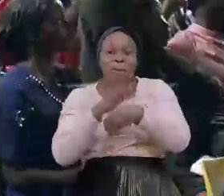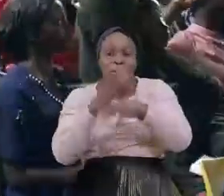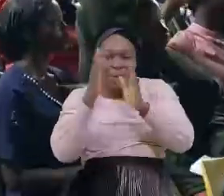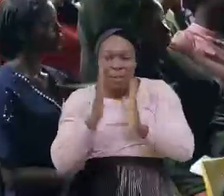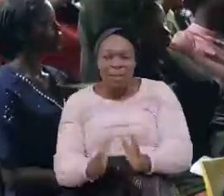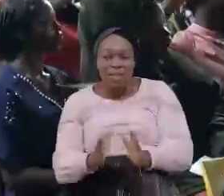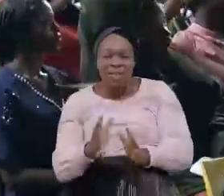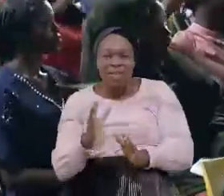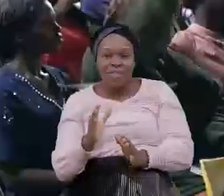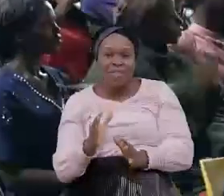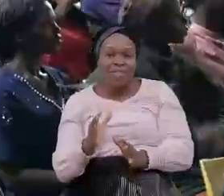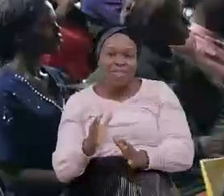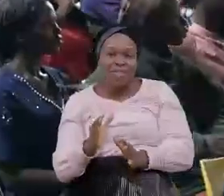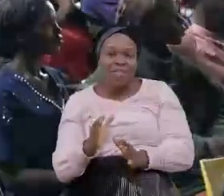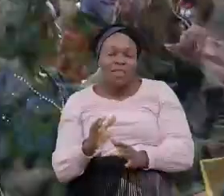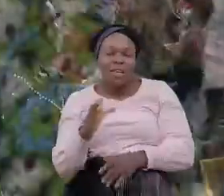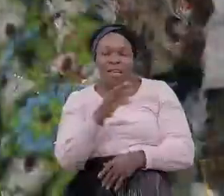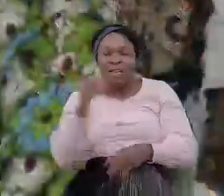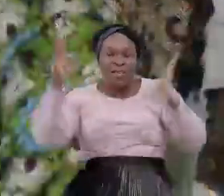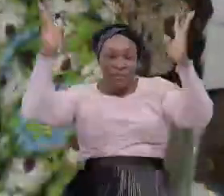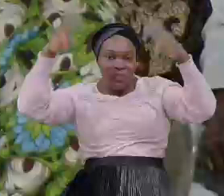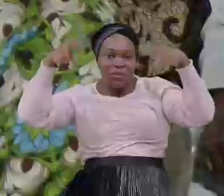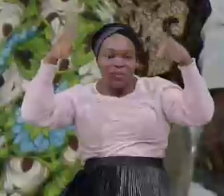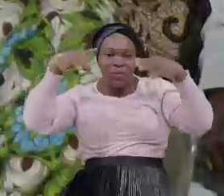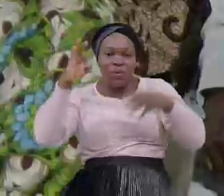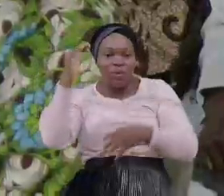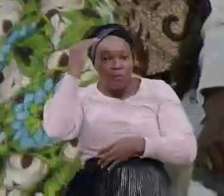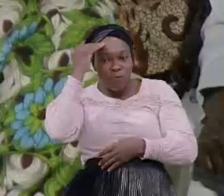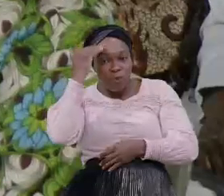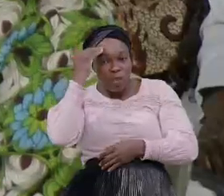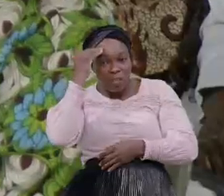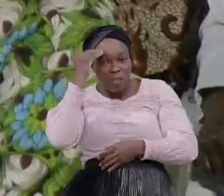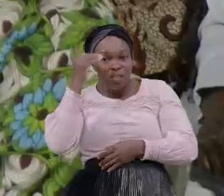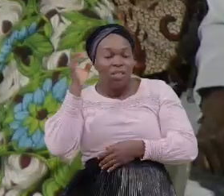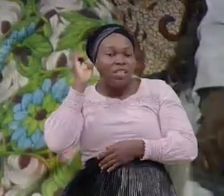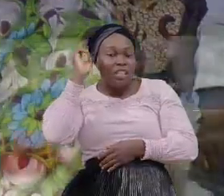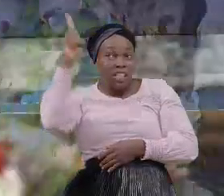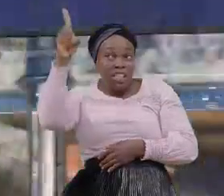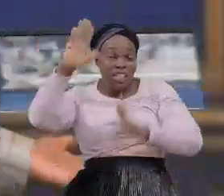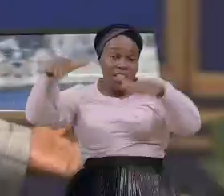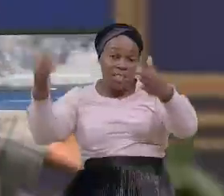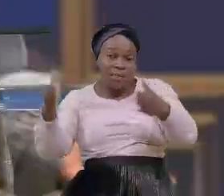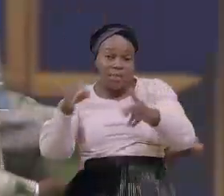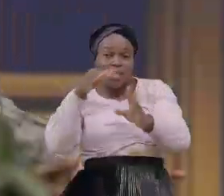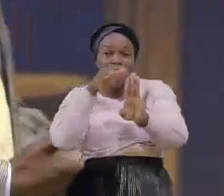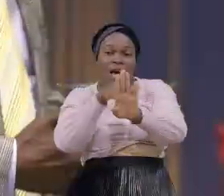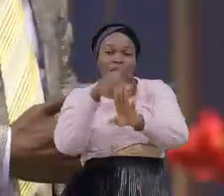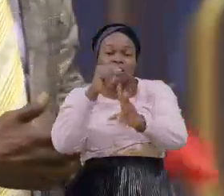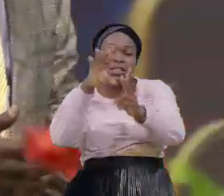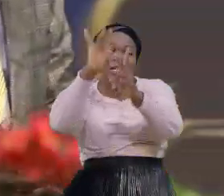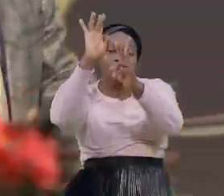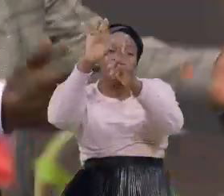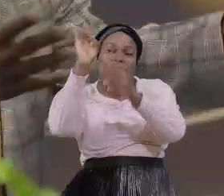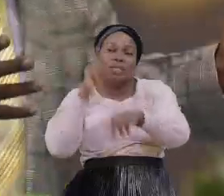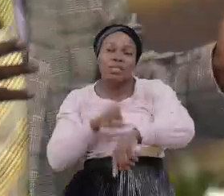The rain of knowledge he gives for an appointed time. All that we have heard, all the